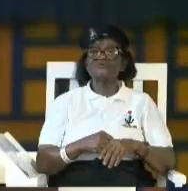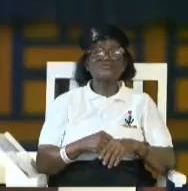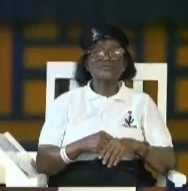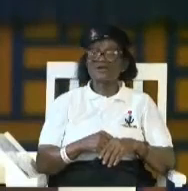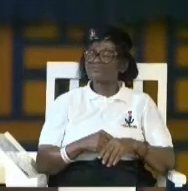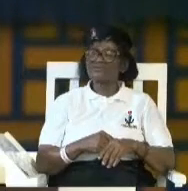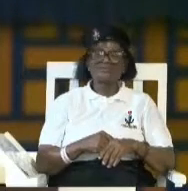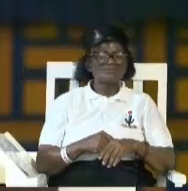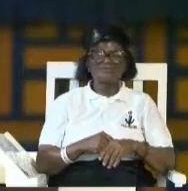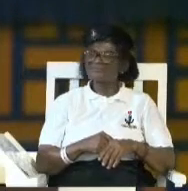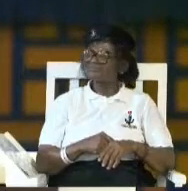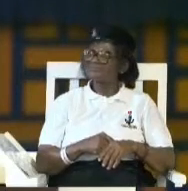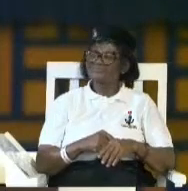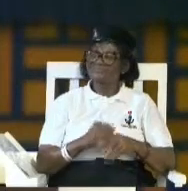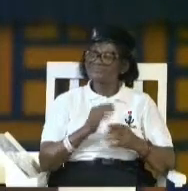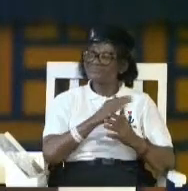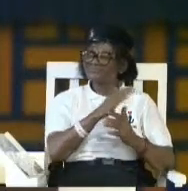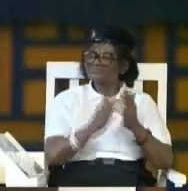Thoroughly,